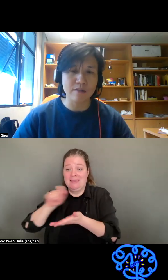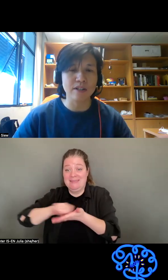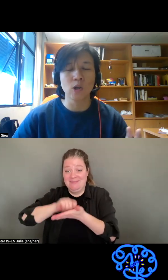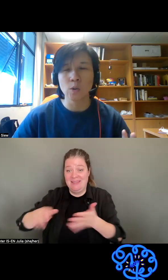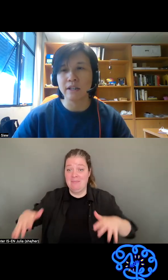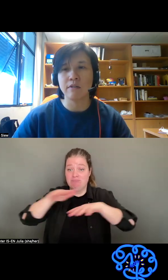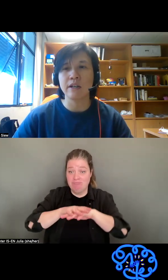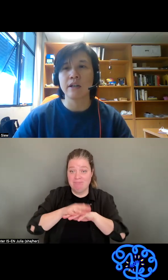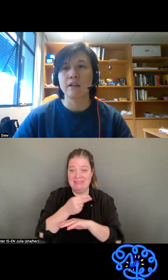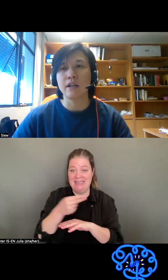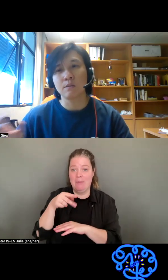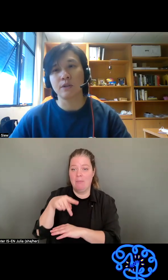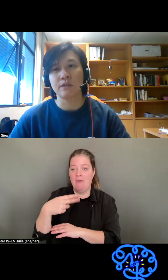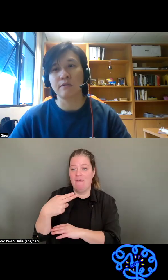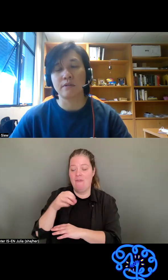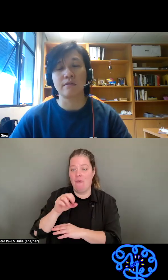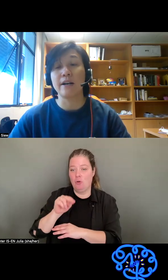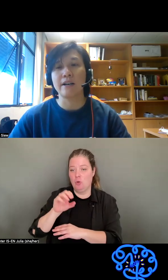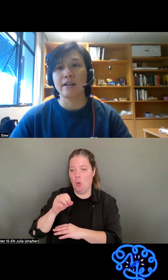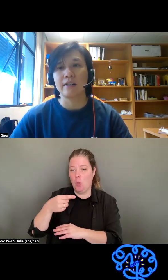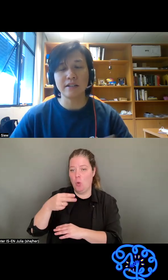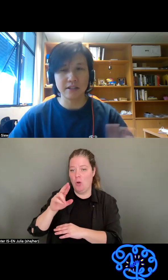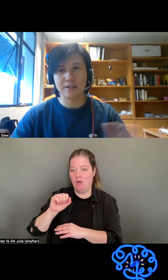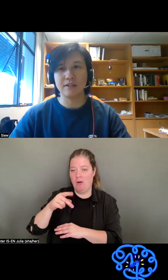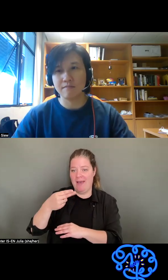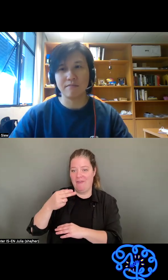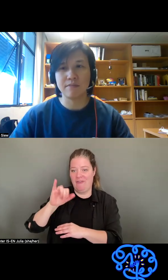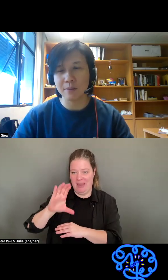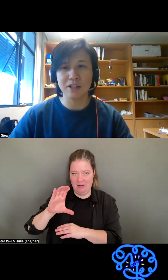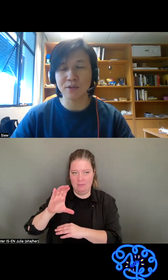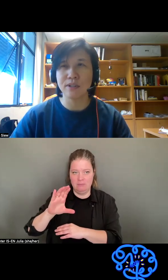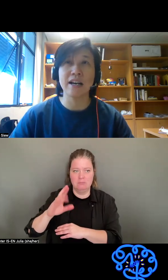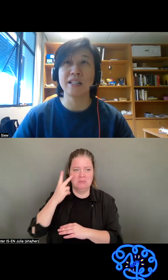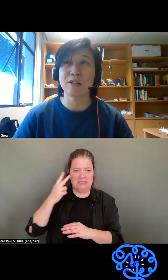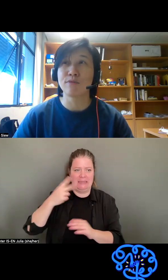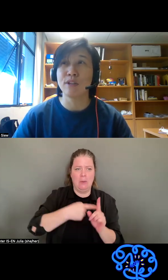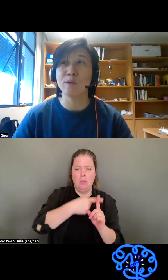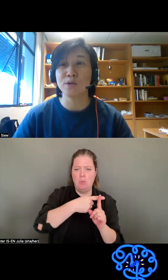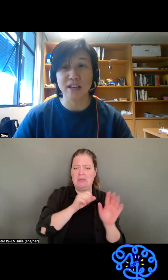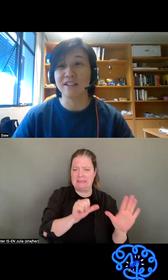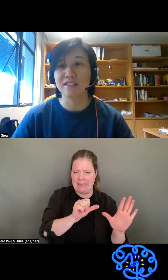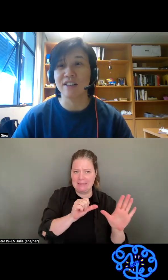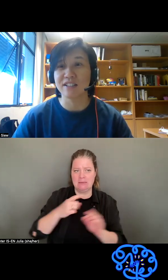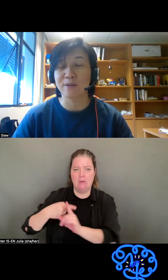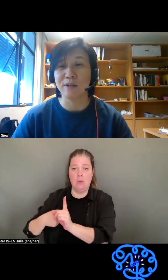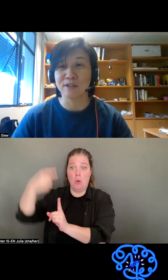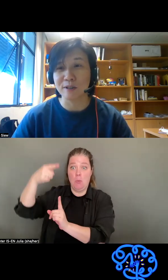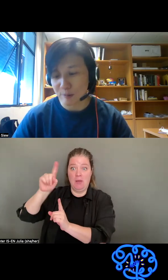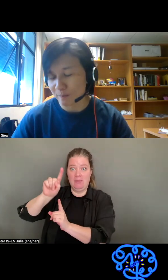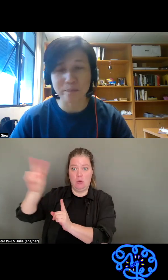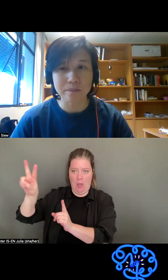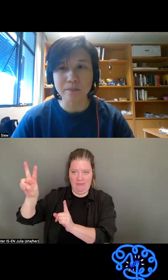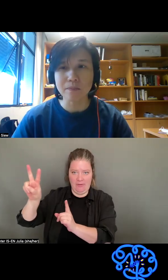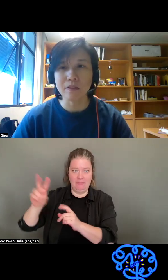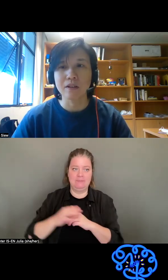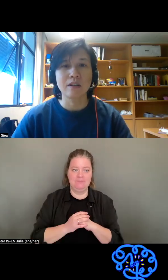word on the left has a lower degree than the word on the right. And this is similar to the idea of neighborhood size, right, in psycholinguistics.